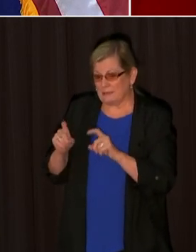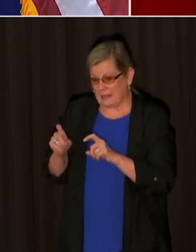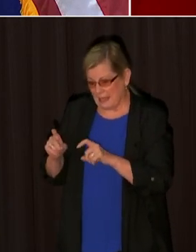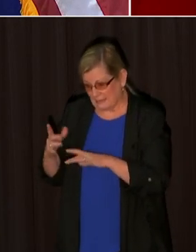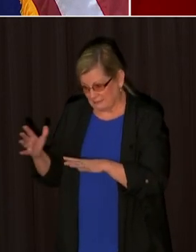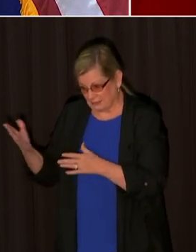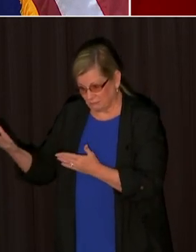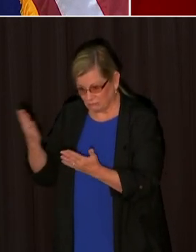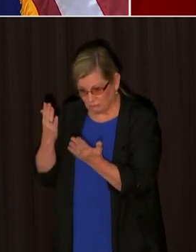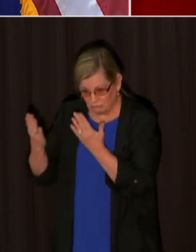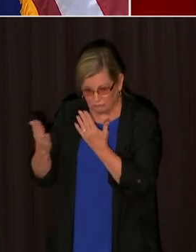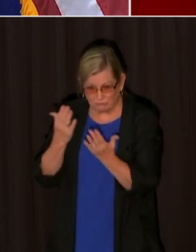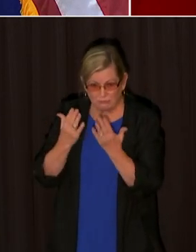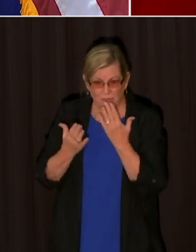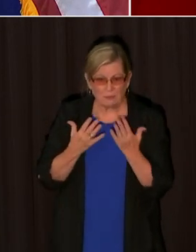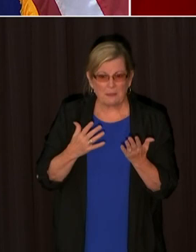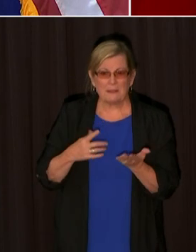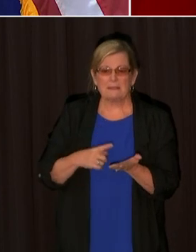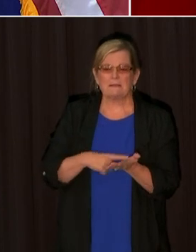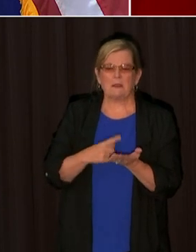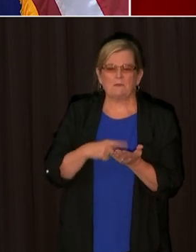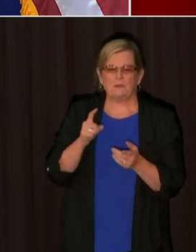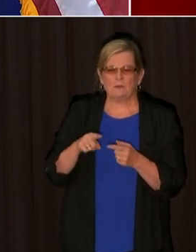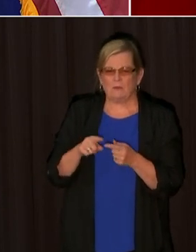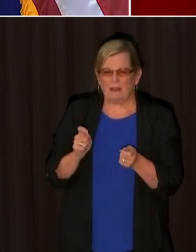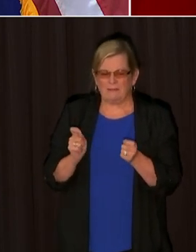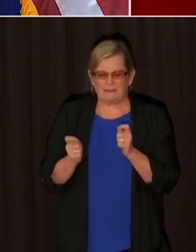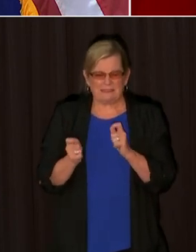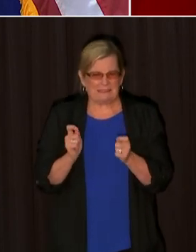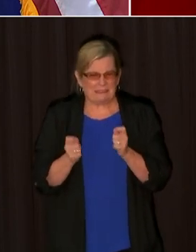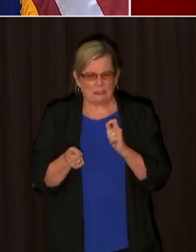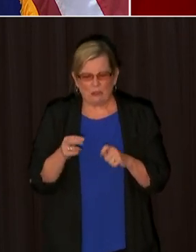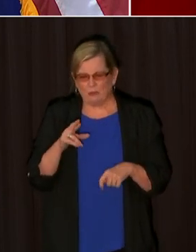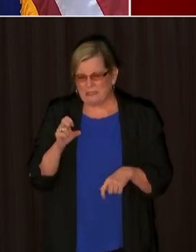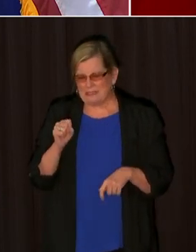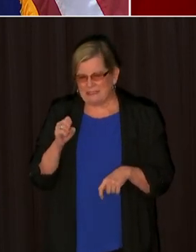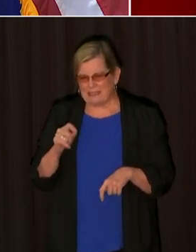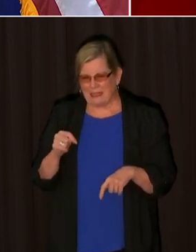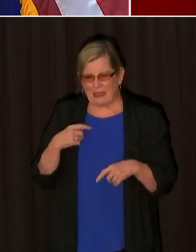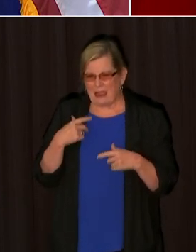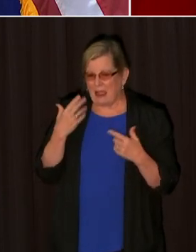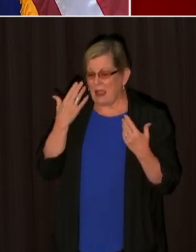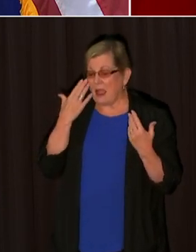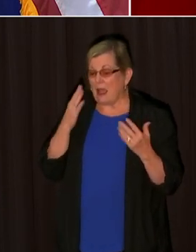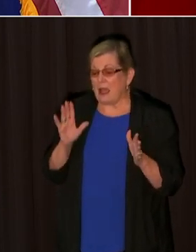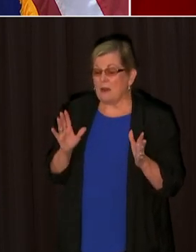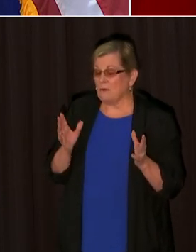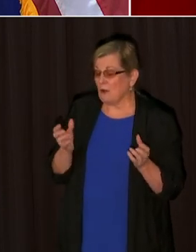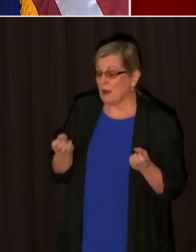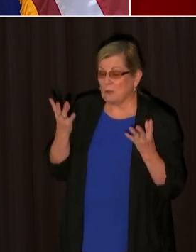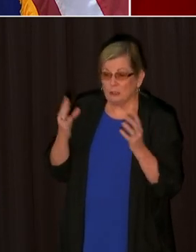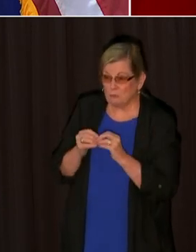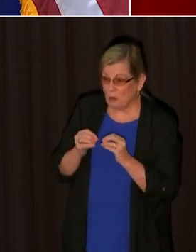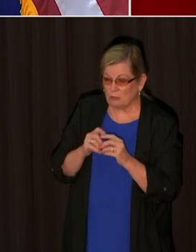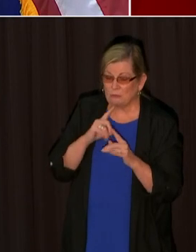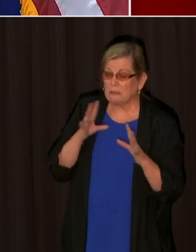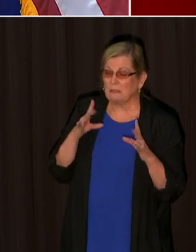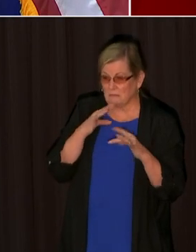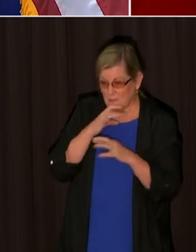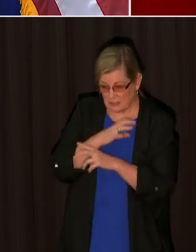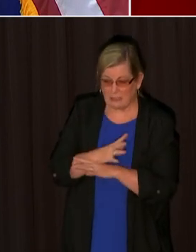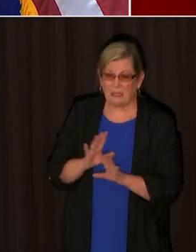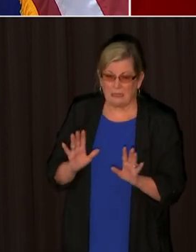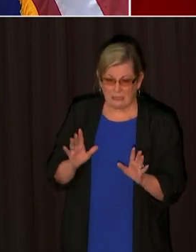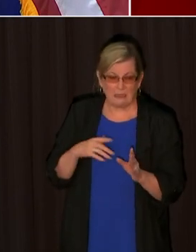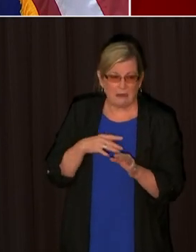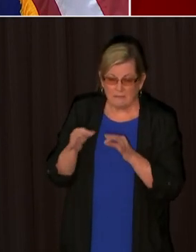you have to reset. We've explained the complex statistical thing. I don't know how else to explain it over and over again. So I think